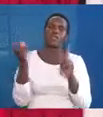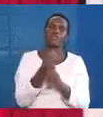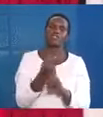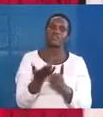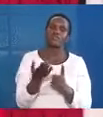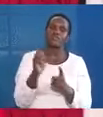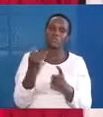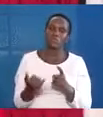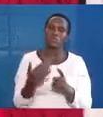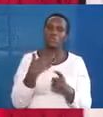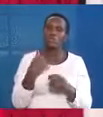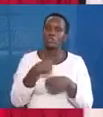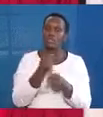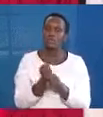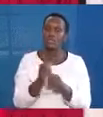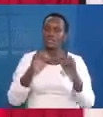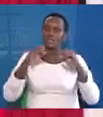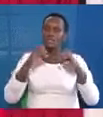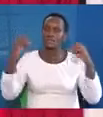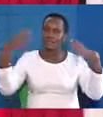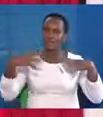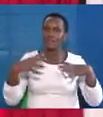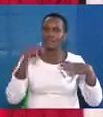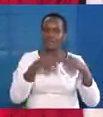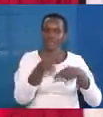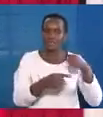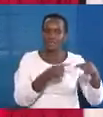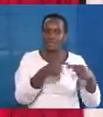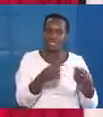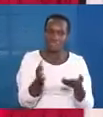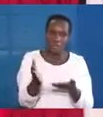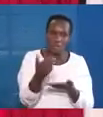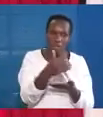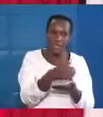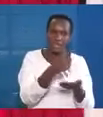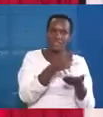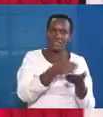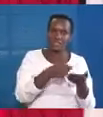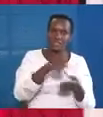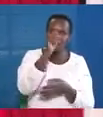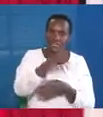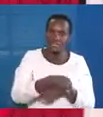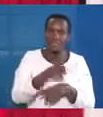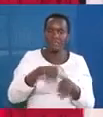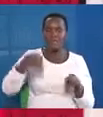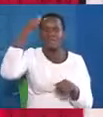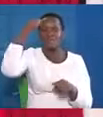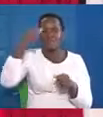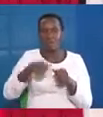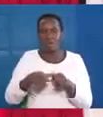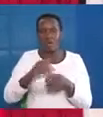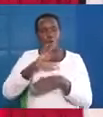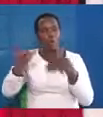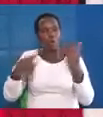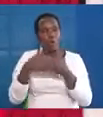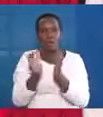clear during this process of collecting of signatures that all public health guidelines will be adhered